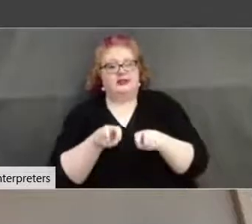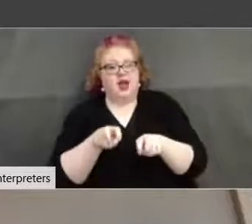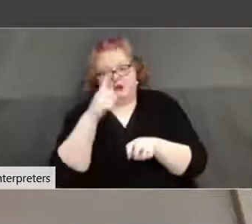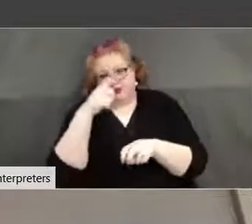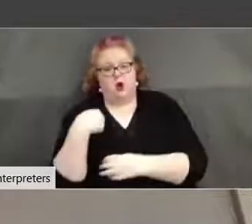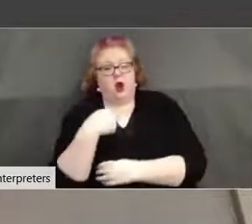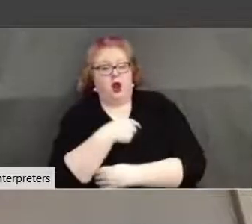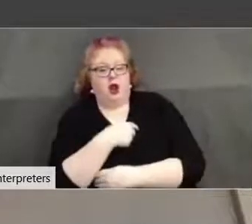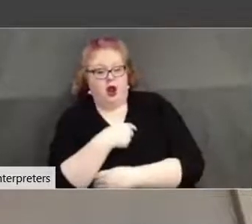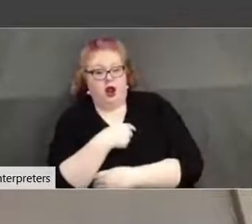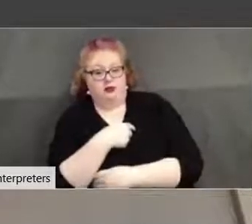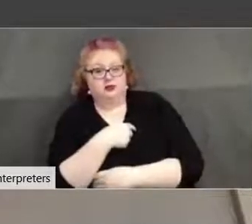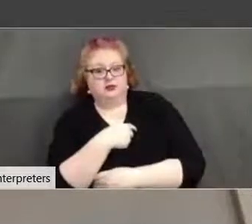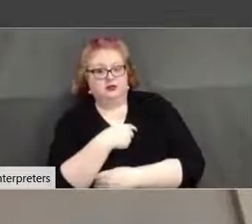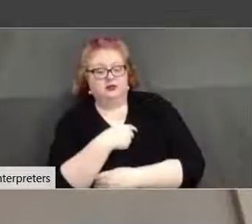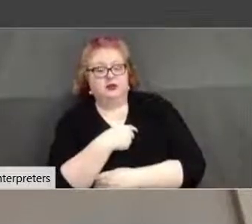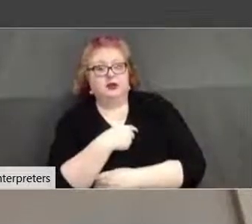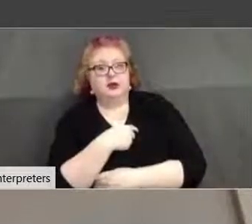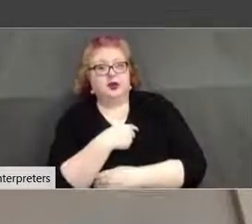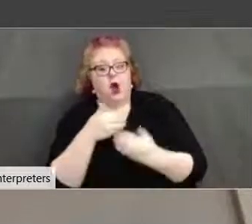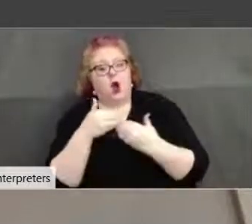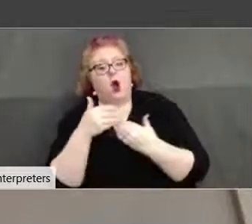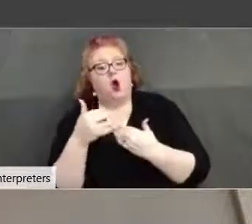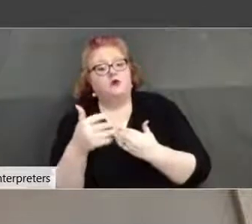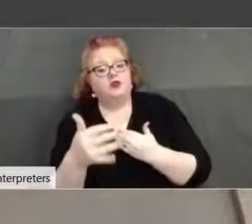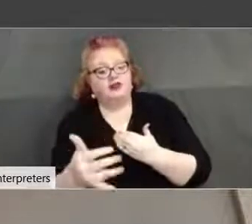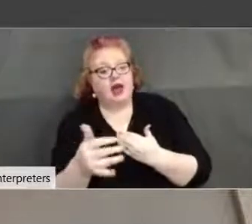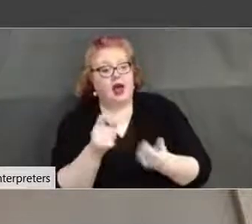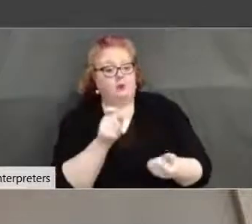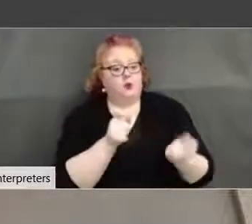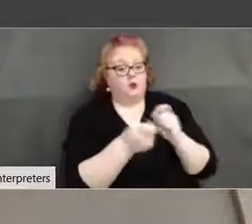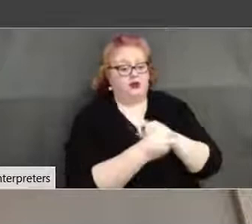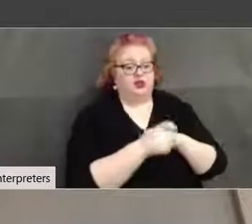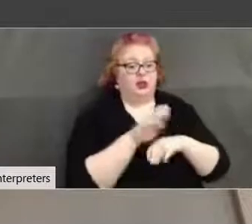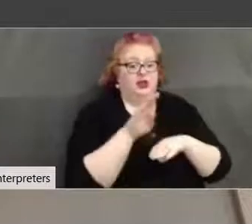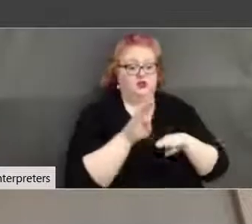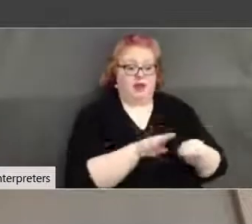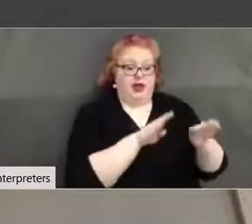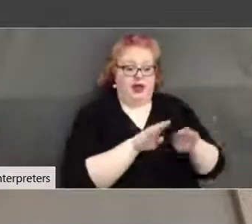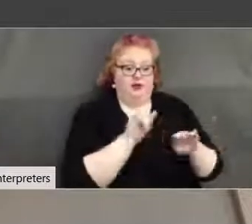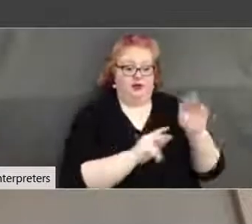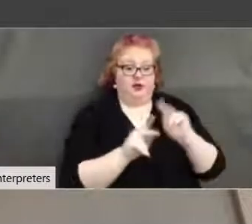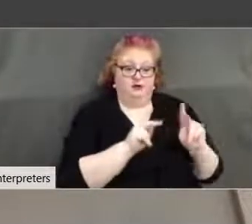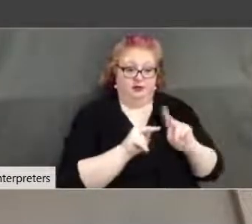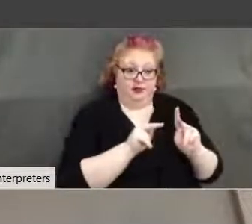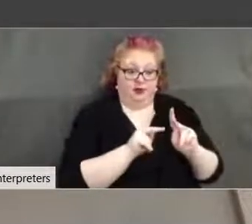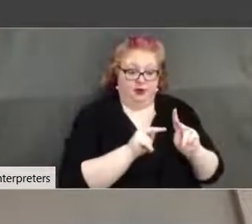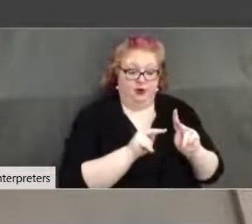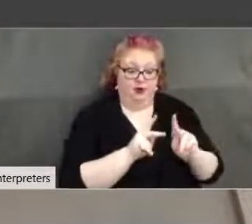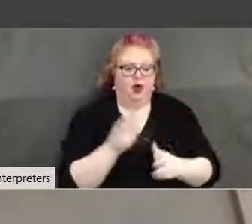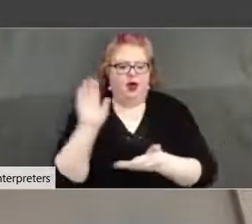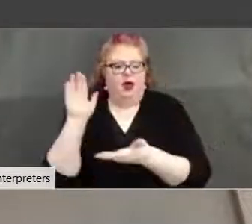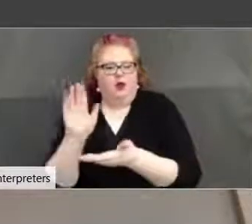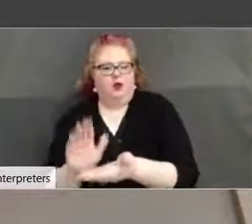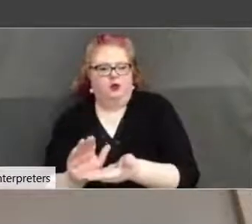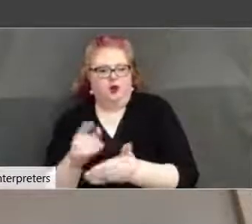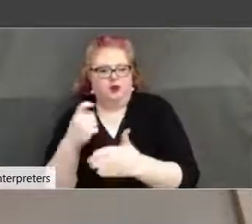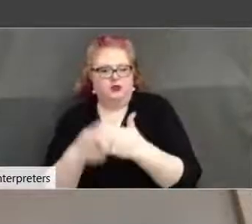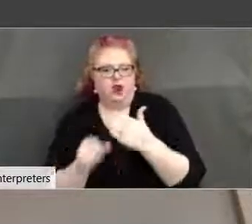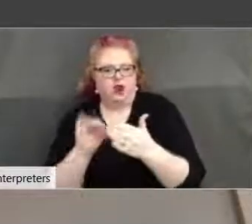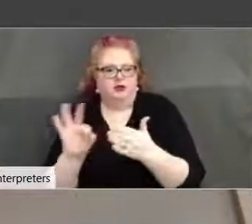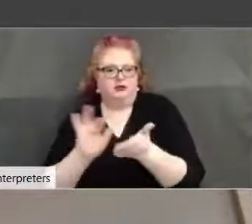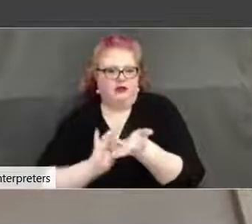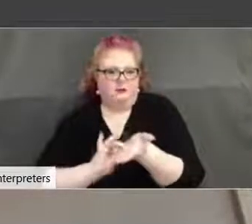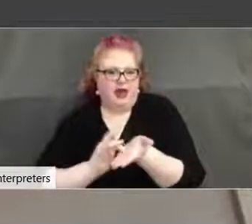as Lance said, you change behaviors and it lowers the cost of doing medicine. And I think